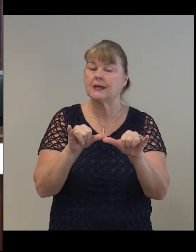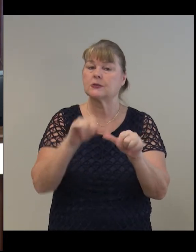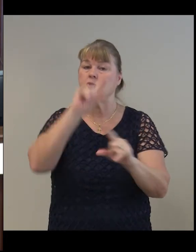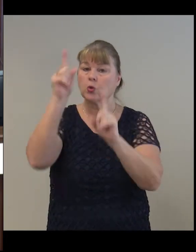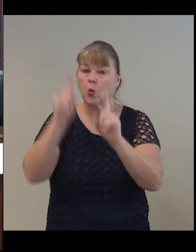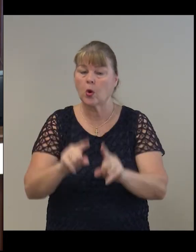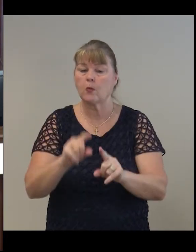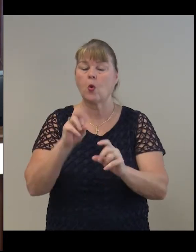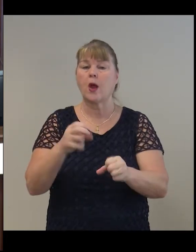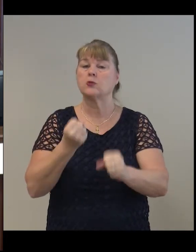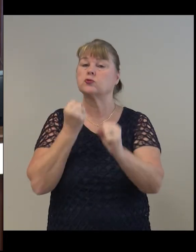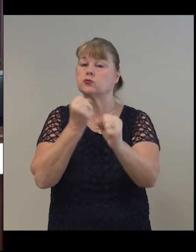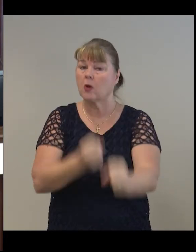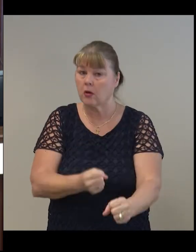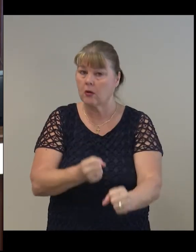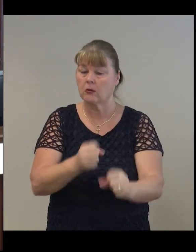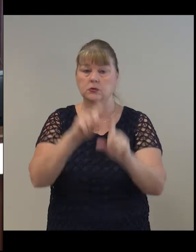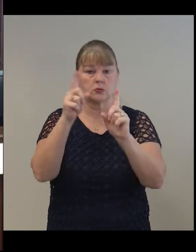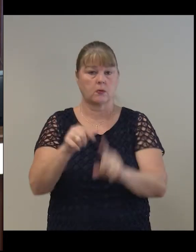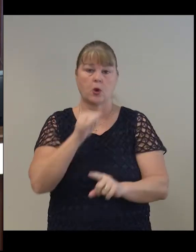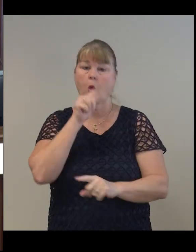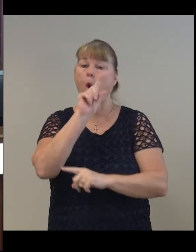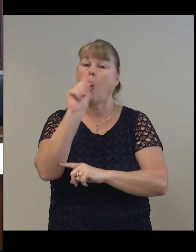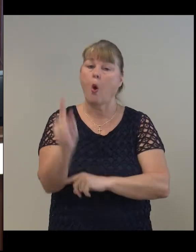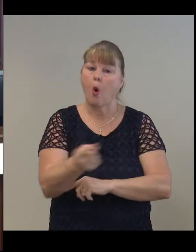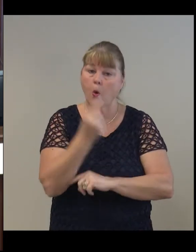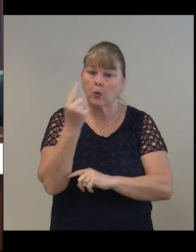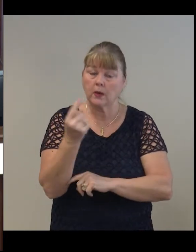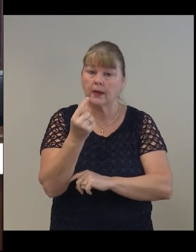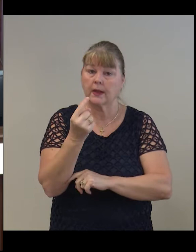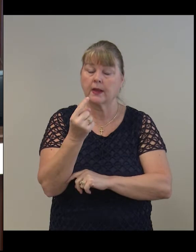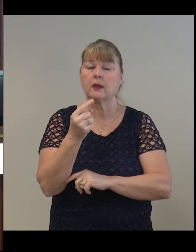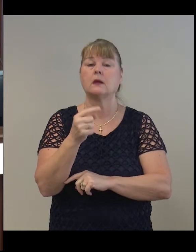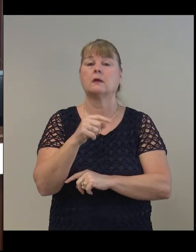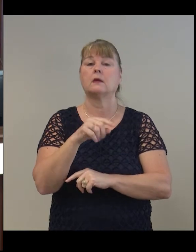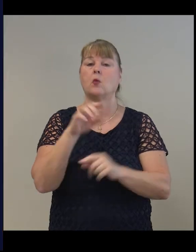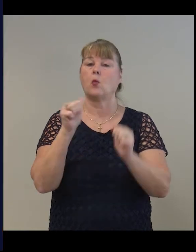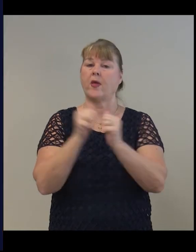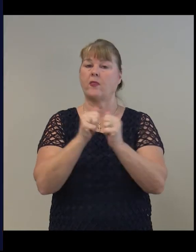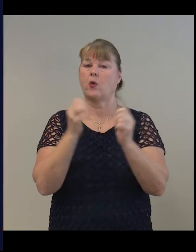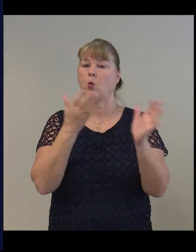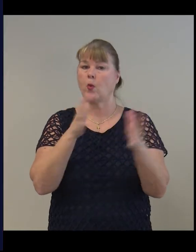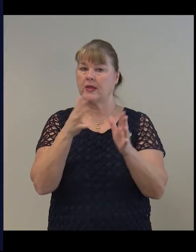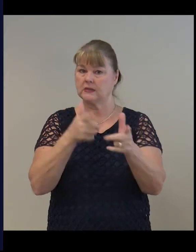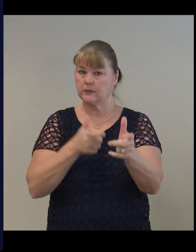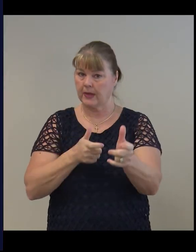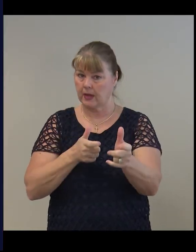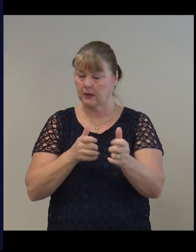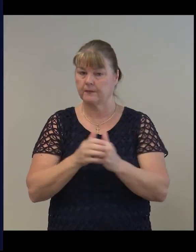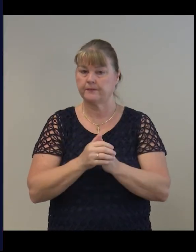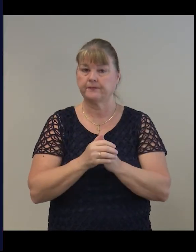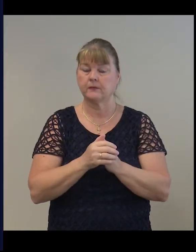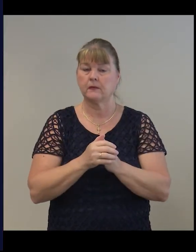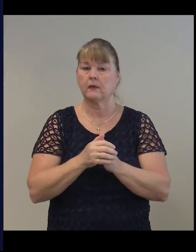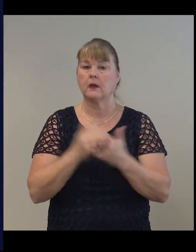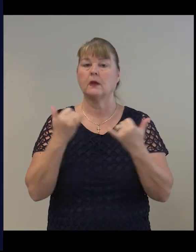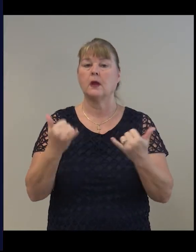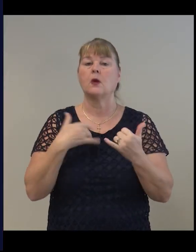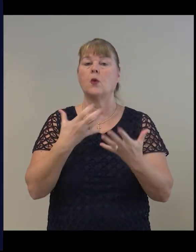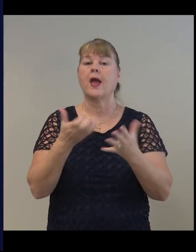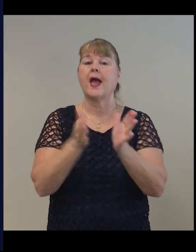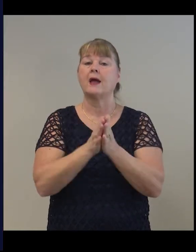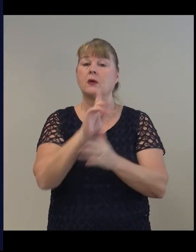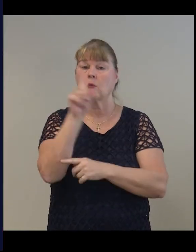storm. It does not. It only has to do with that wind speed. Now, I want to ask a question here.